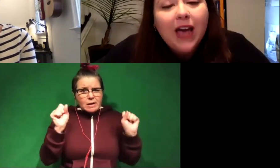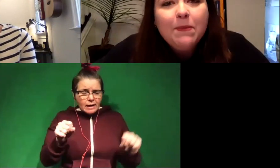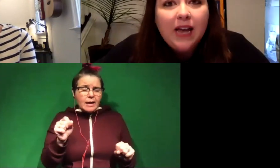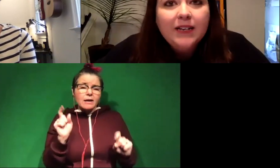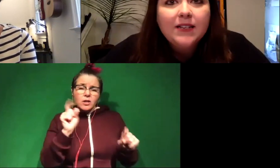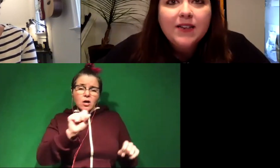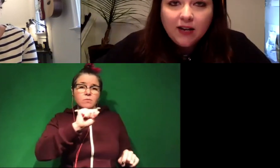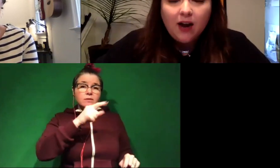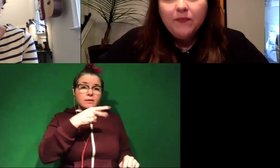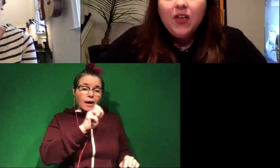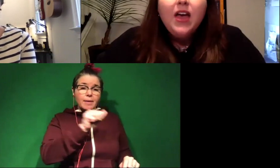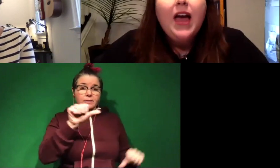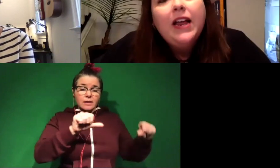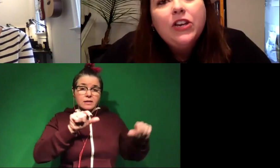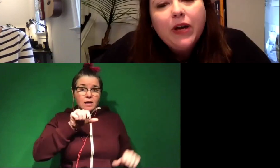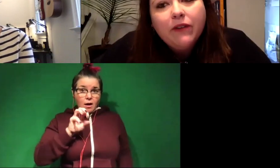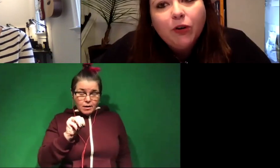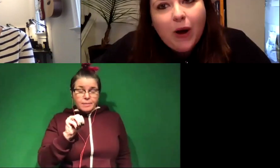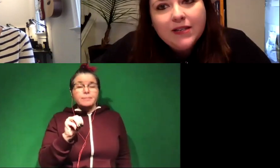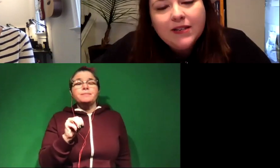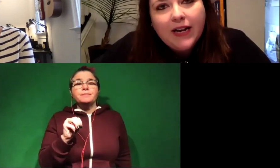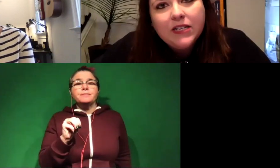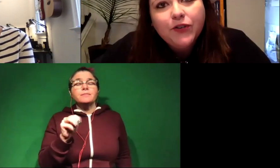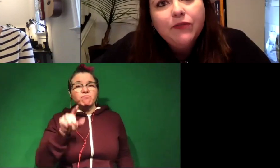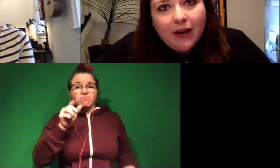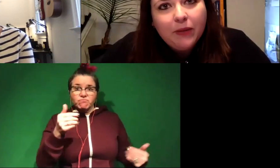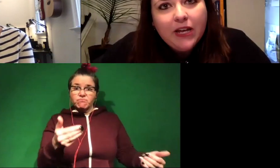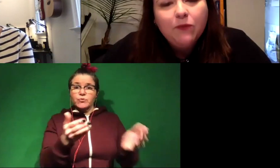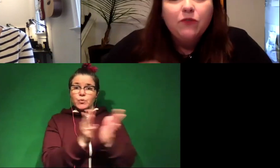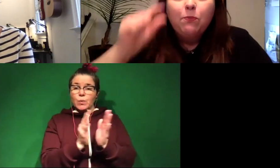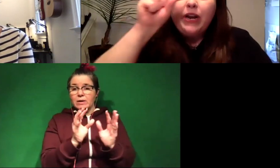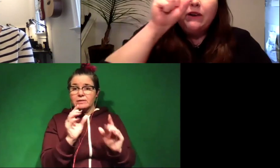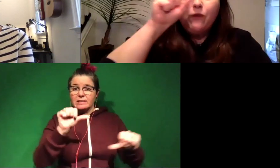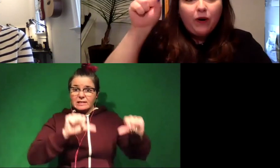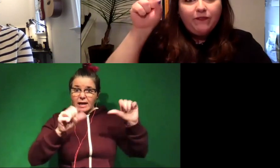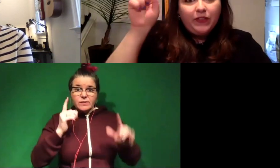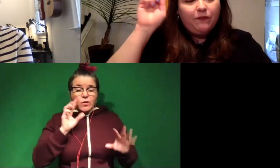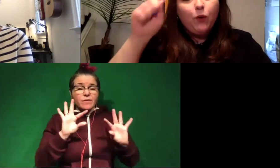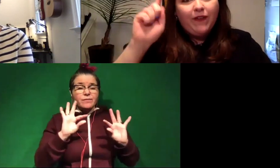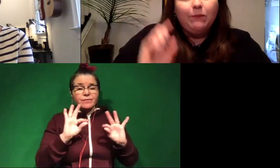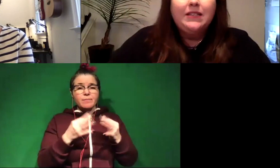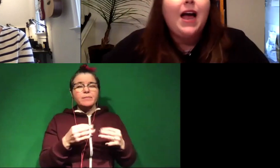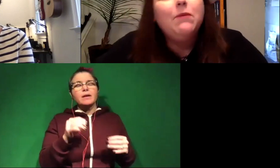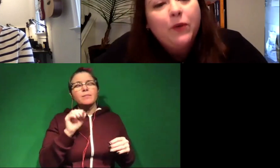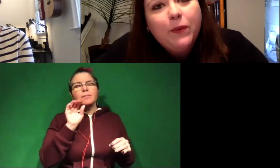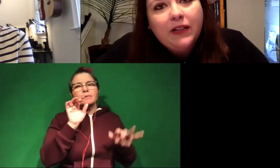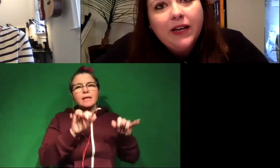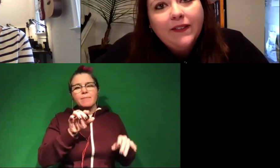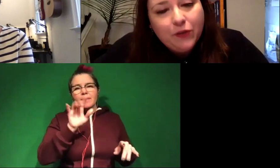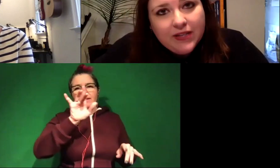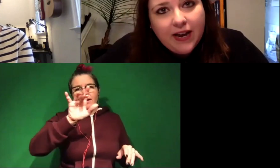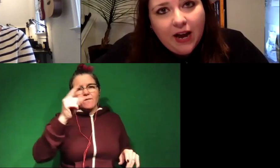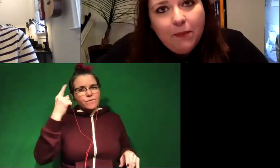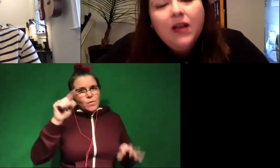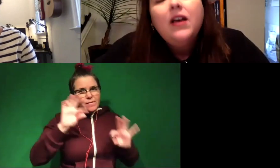to skypeascientist.com and you can request a scientist for your family. Put in the four families tab is where you want to click, and